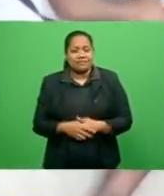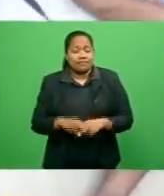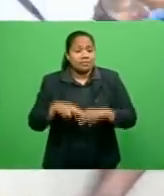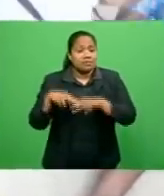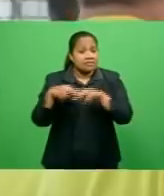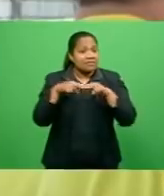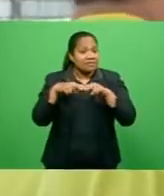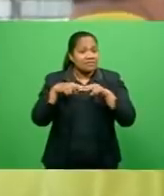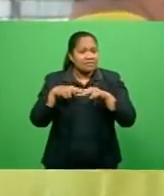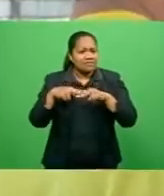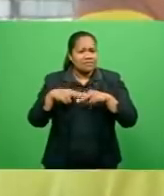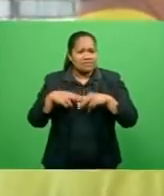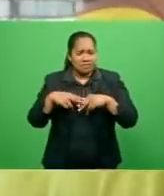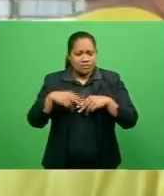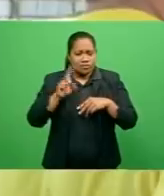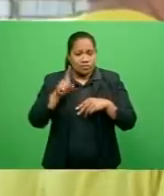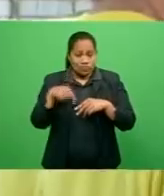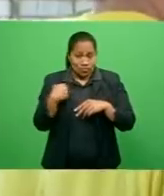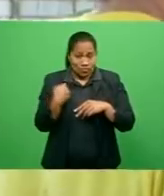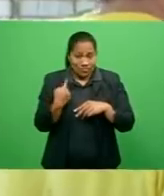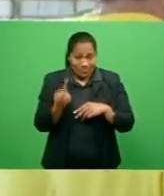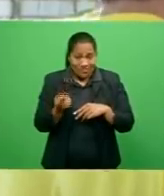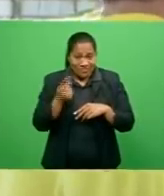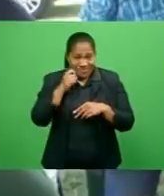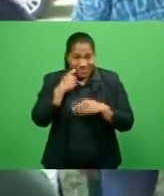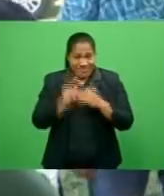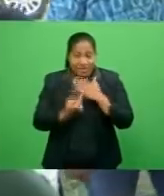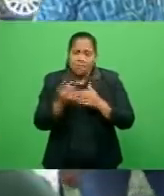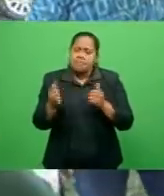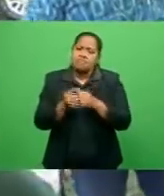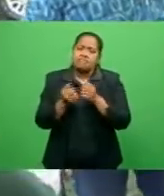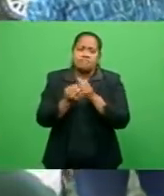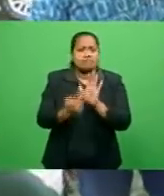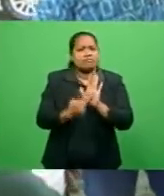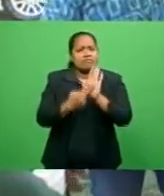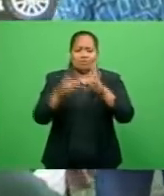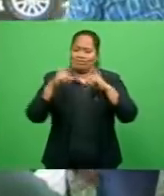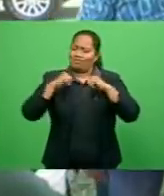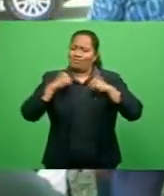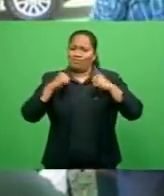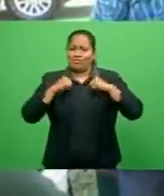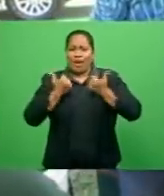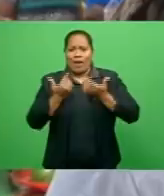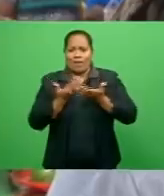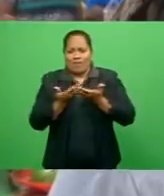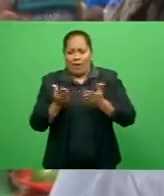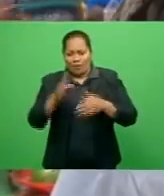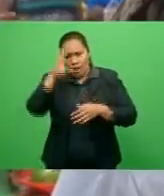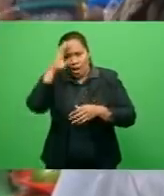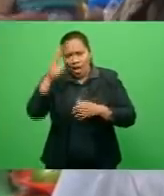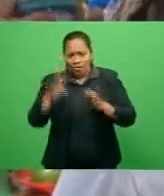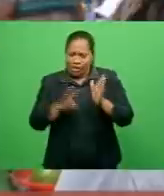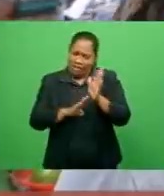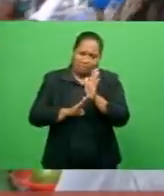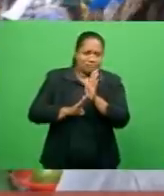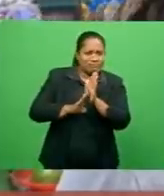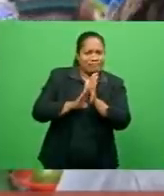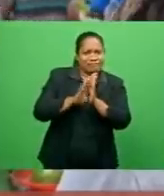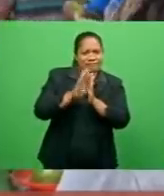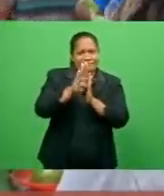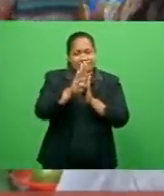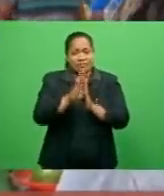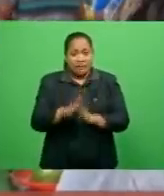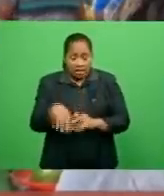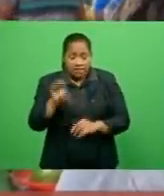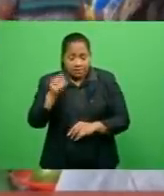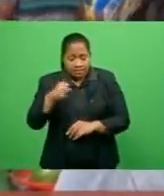official celebration tomorrow, many around Nadi are also proud of how far the country has come. We've been going through a very hard